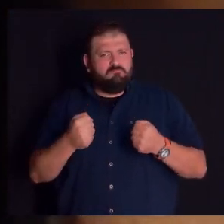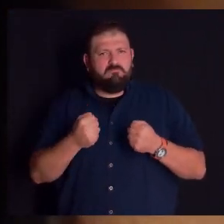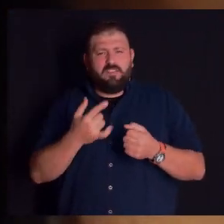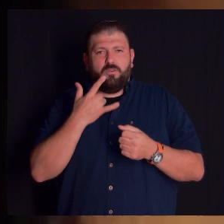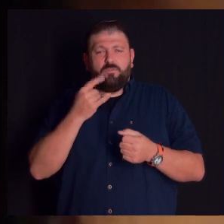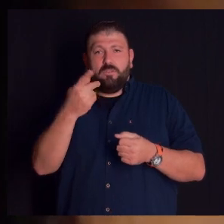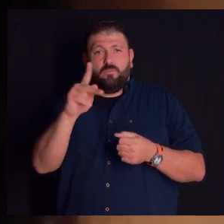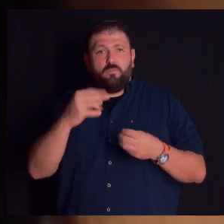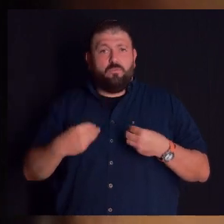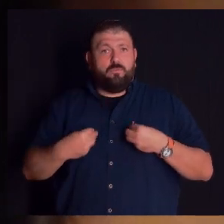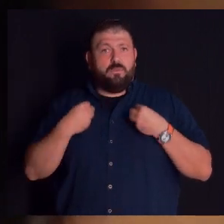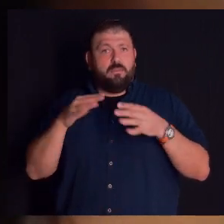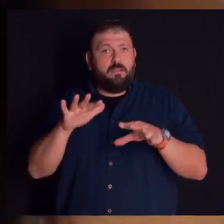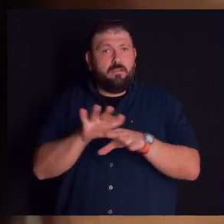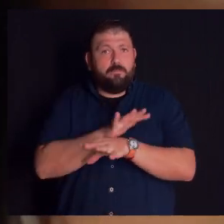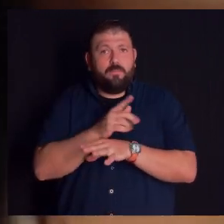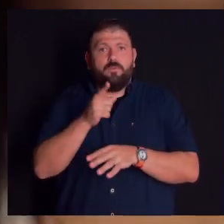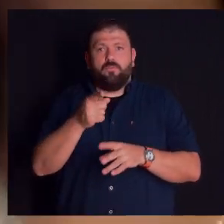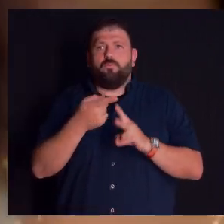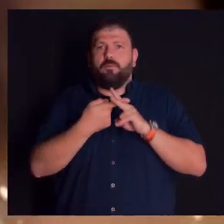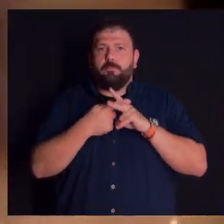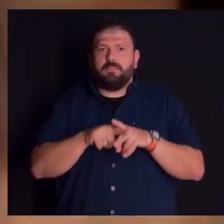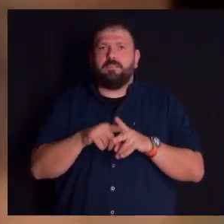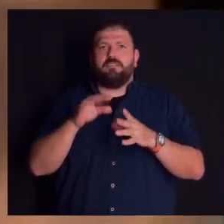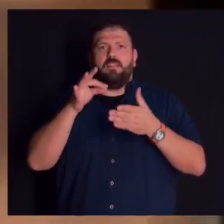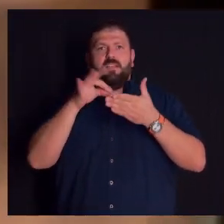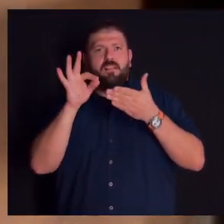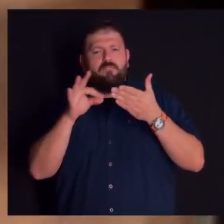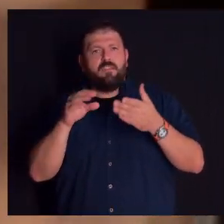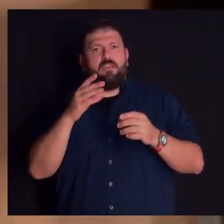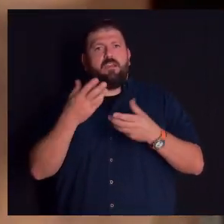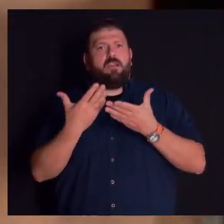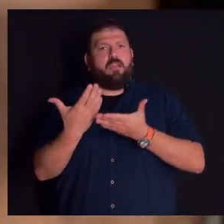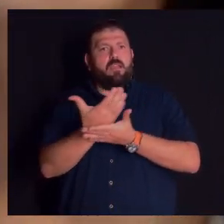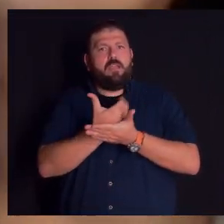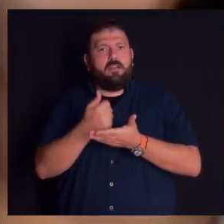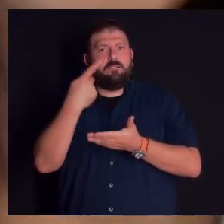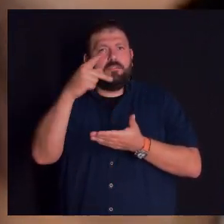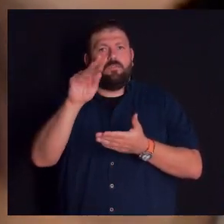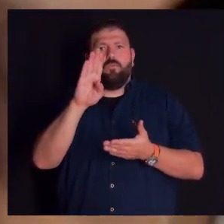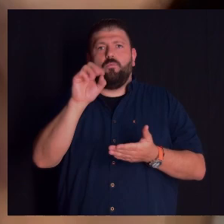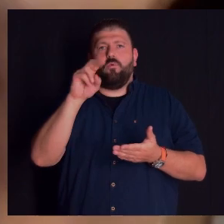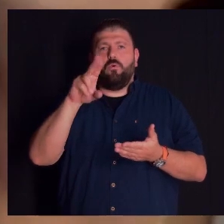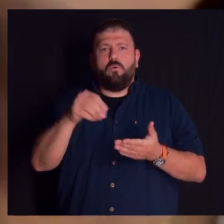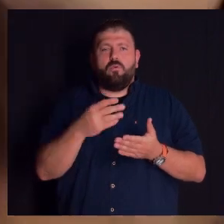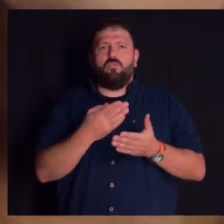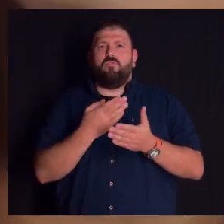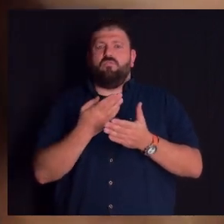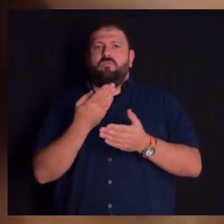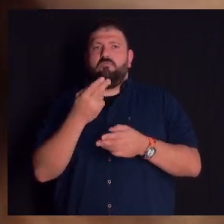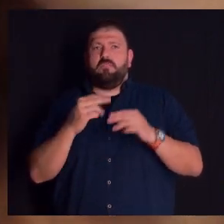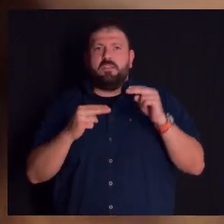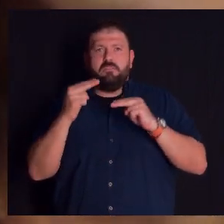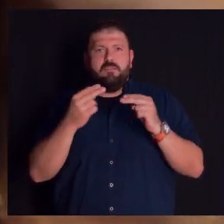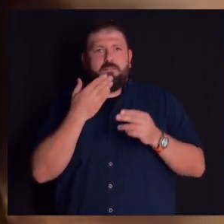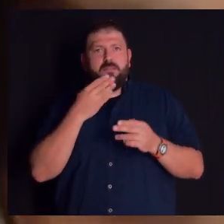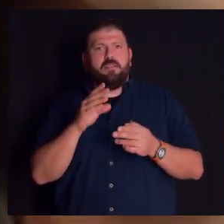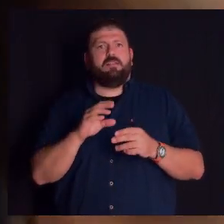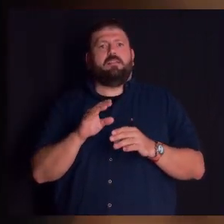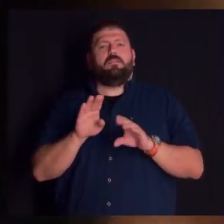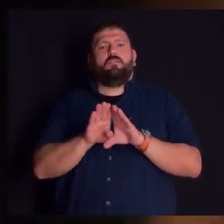empezó a cambiar, And that's empezaste the a moment calificar, te ganaste un bono muy importante para when ti en your el life nivel de bronce league change, then antes de you llegar al earn a